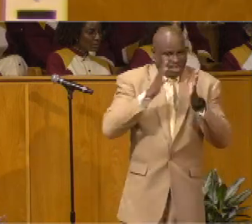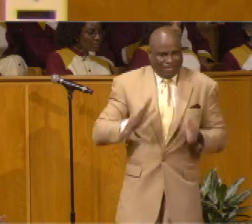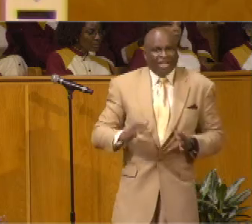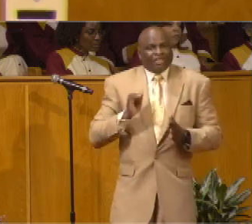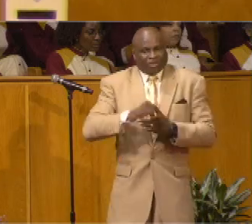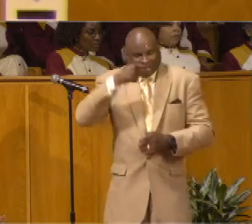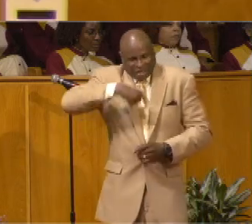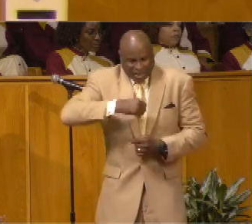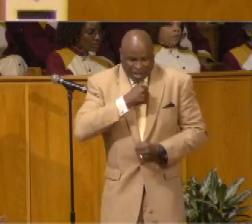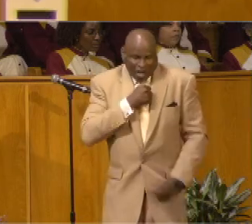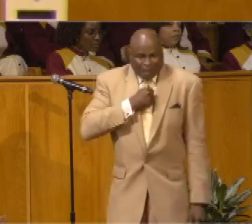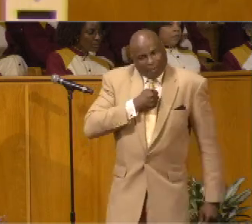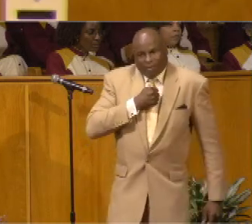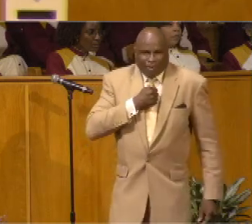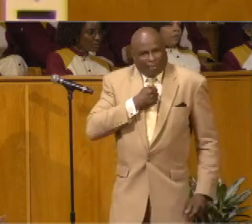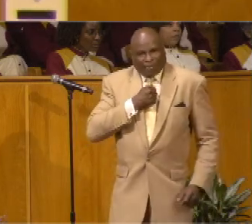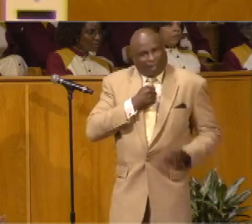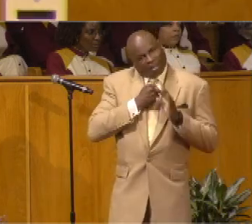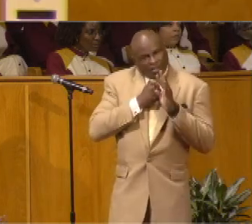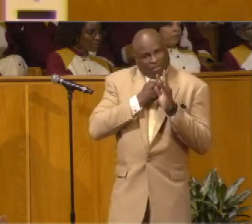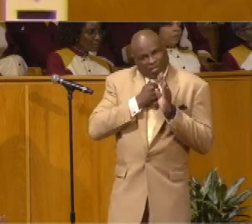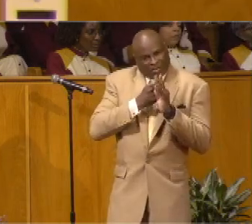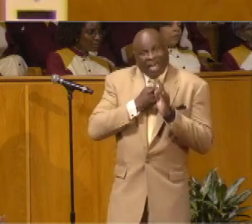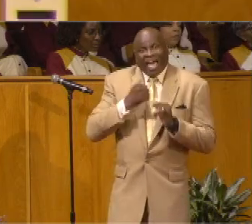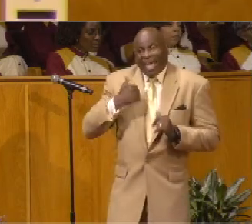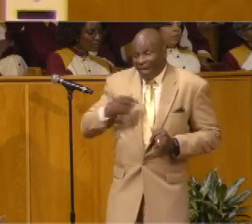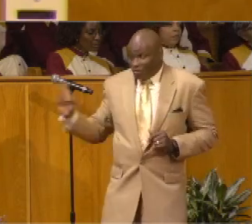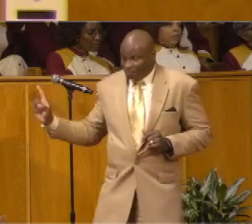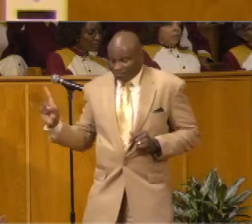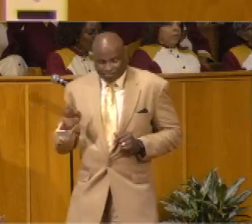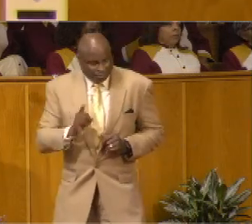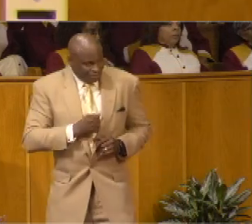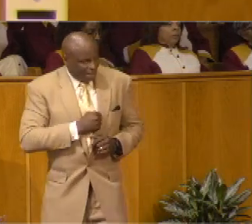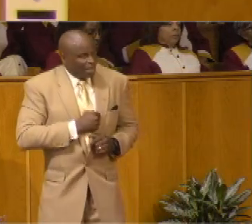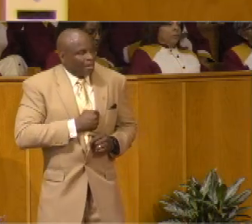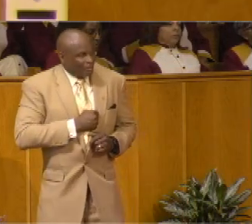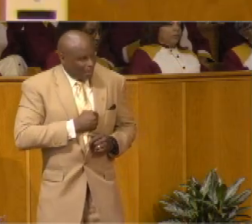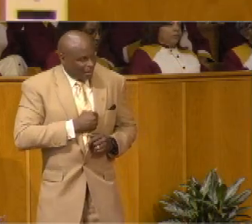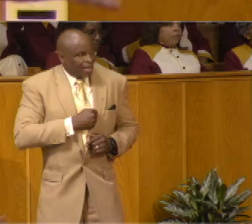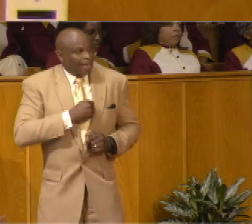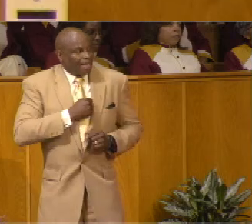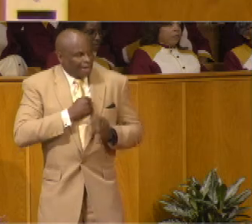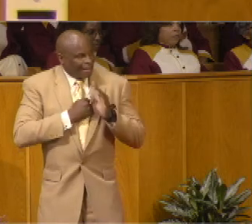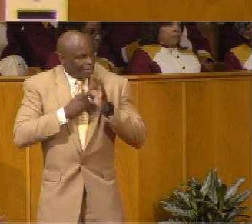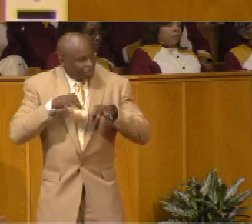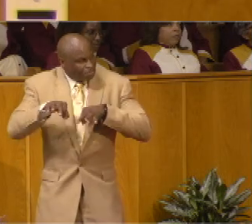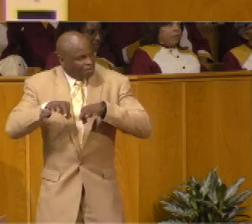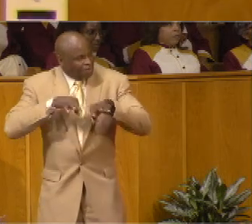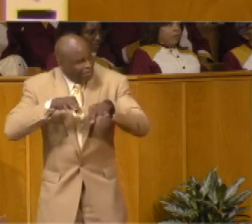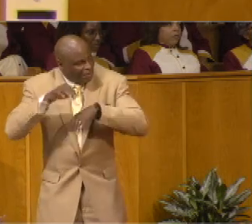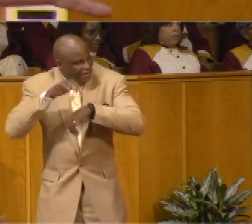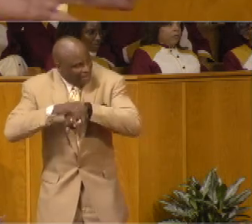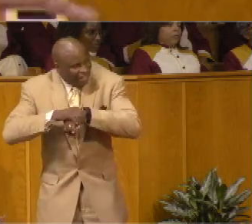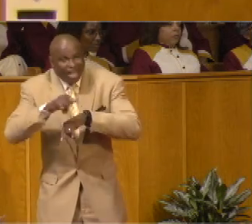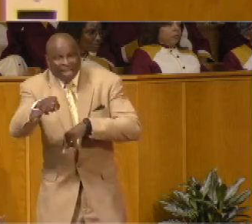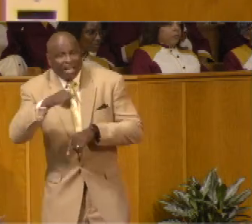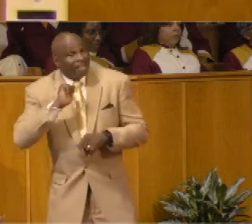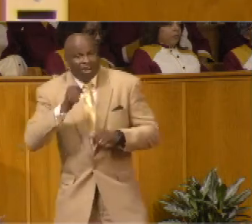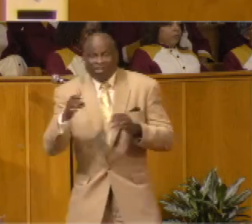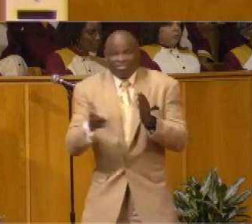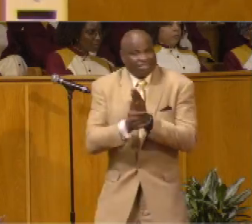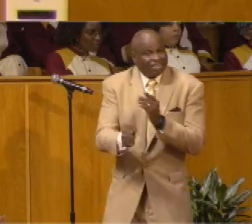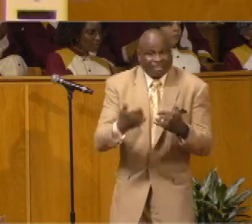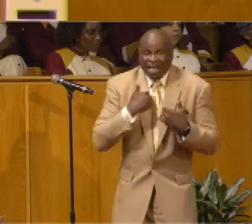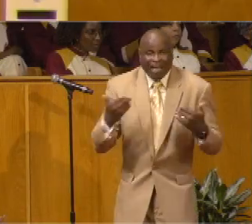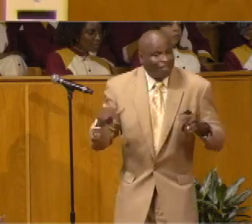at a microphone in public and speak in tongues and have interpretation. Everyone is not gifted the same. There